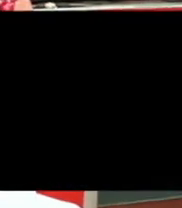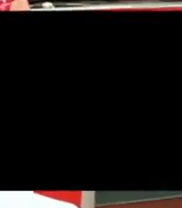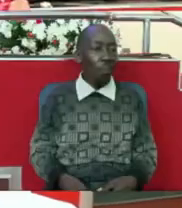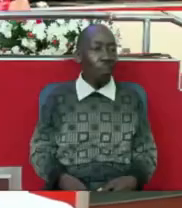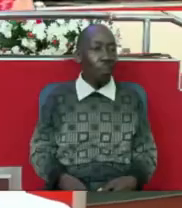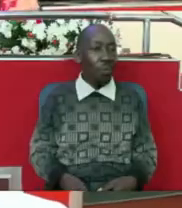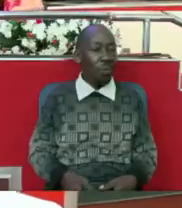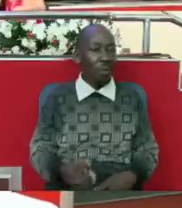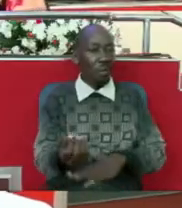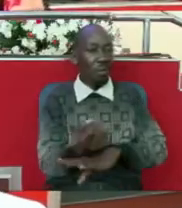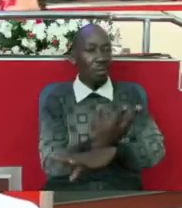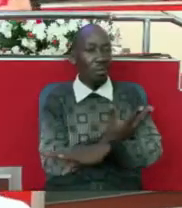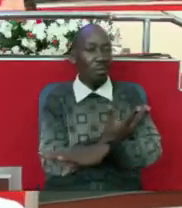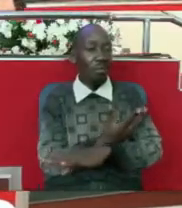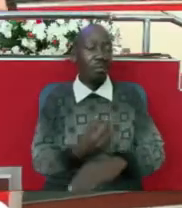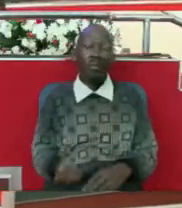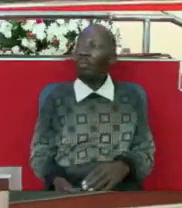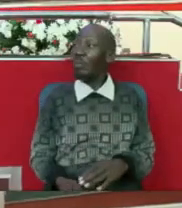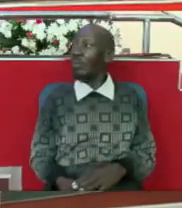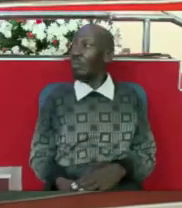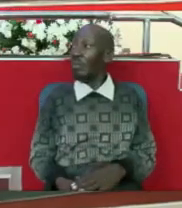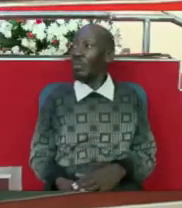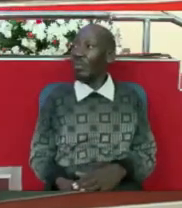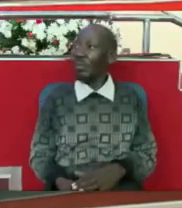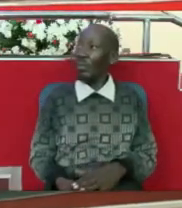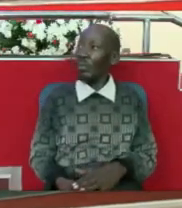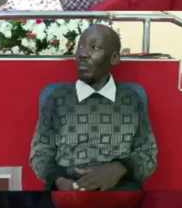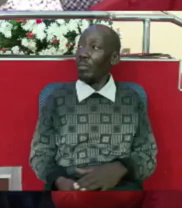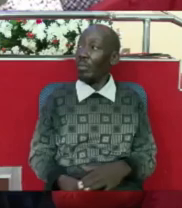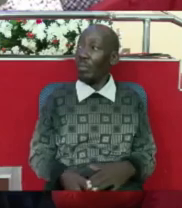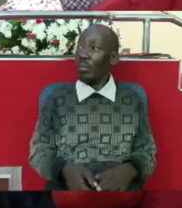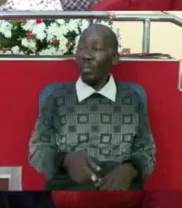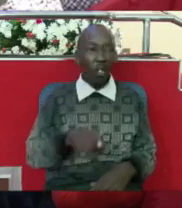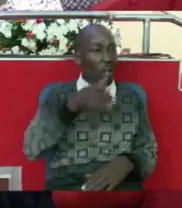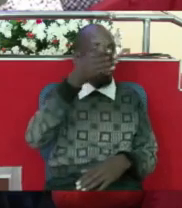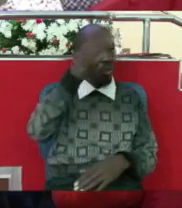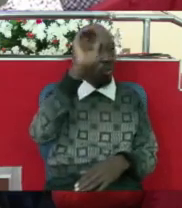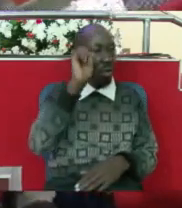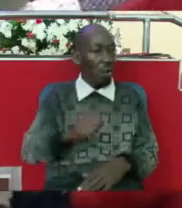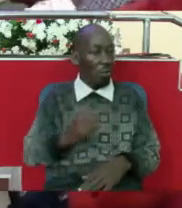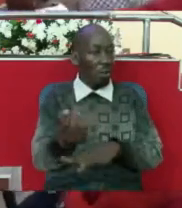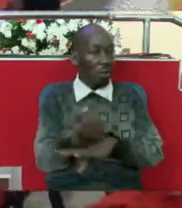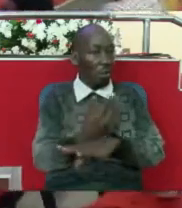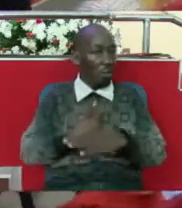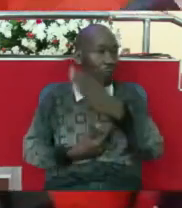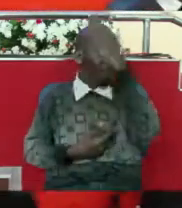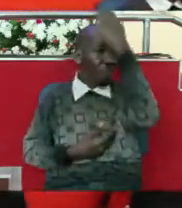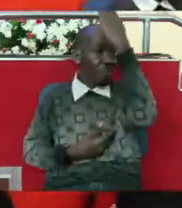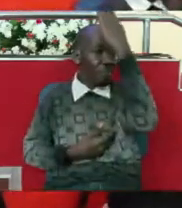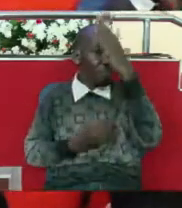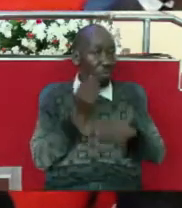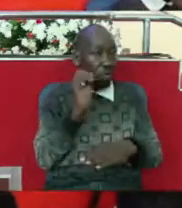Cancer? Saratani? Does God have any cancer to give away? Mungu akona saratani ya